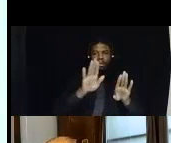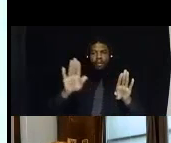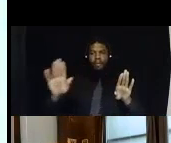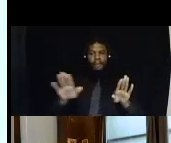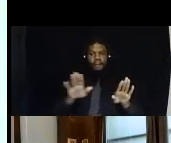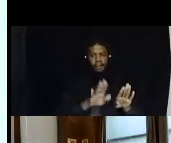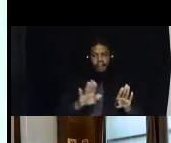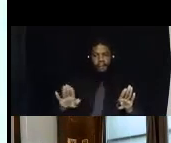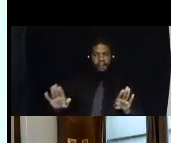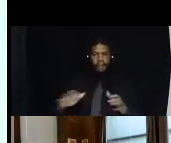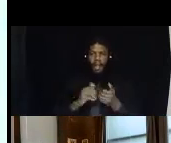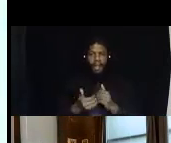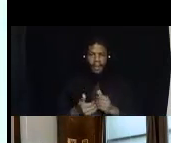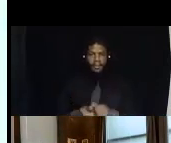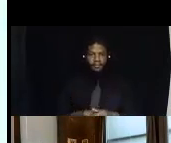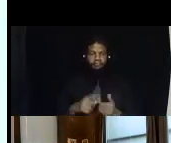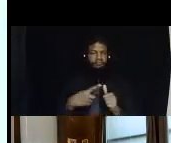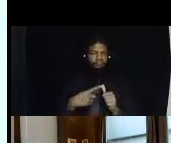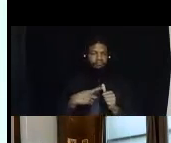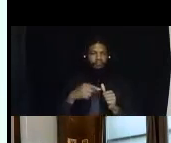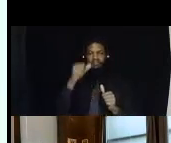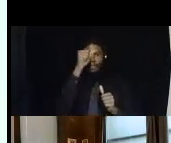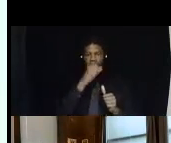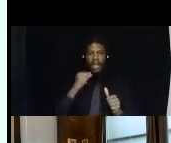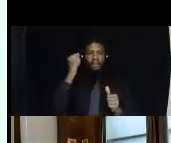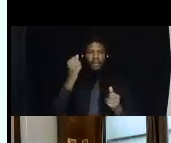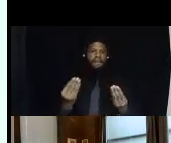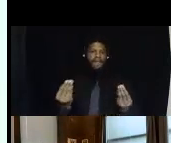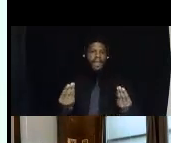to that piece of African fabric.